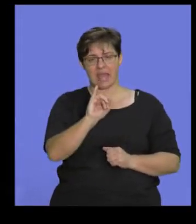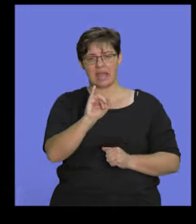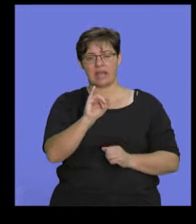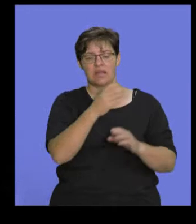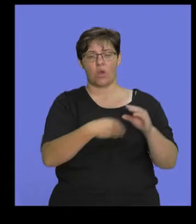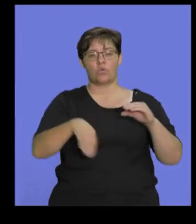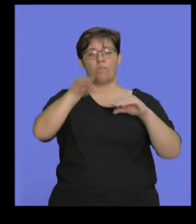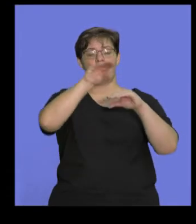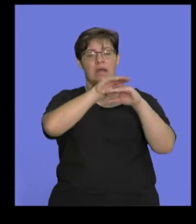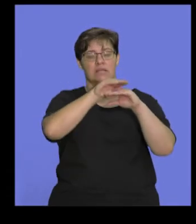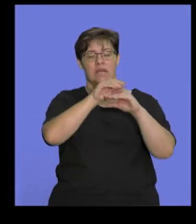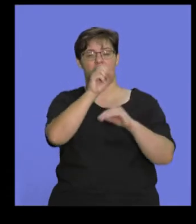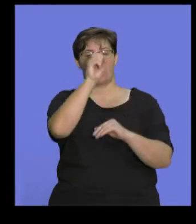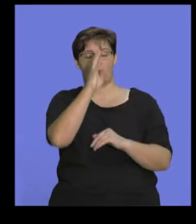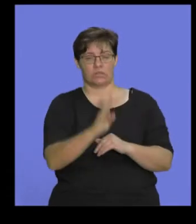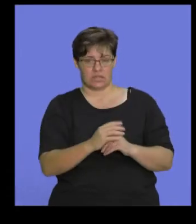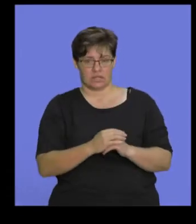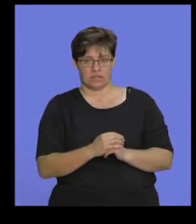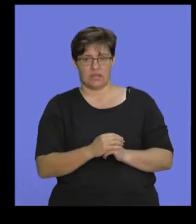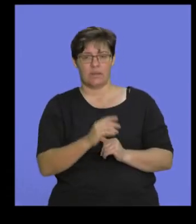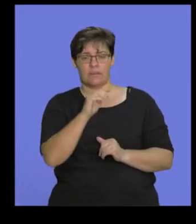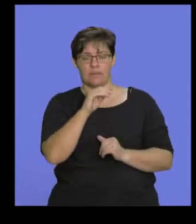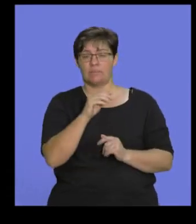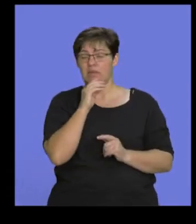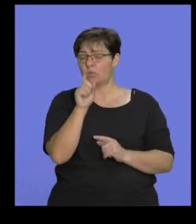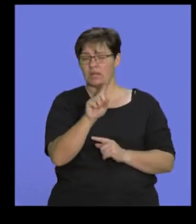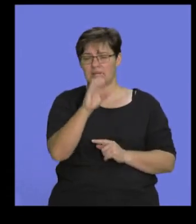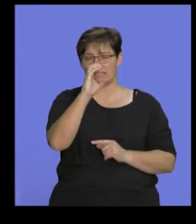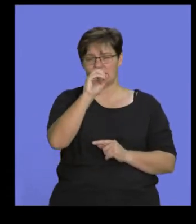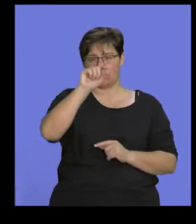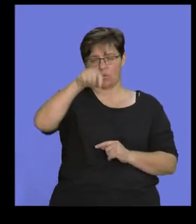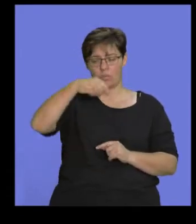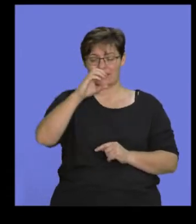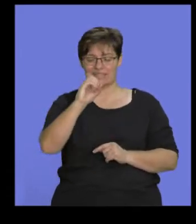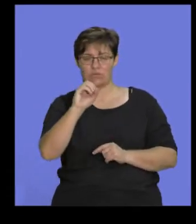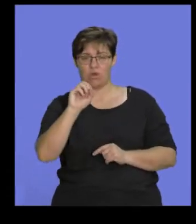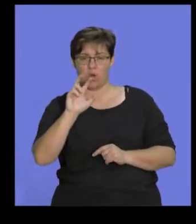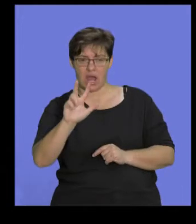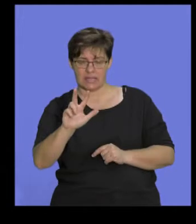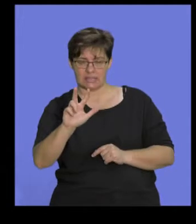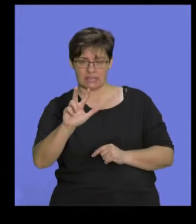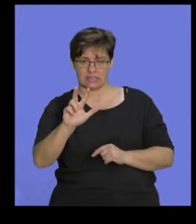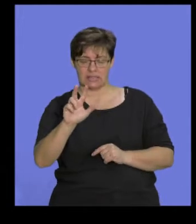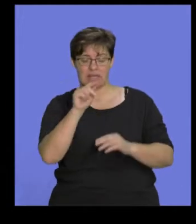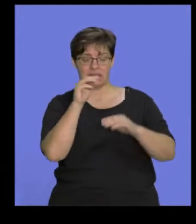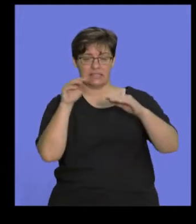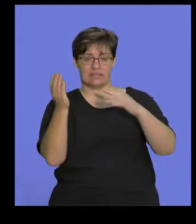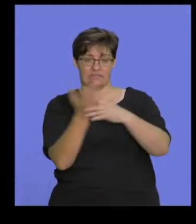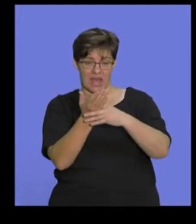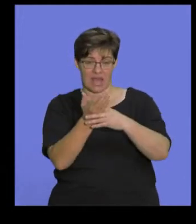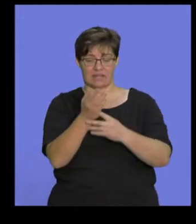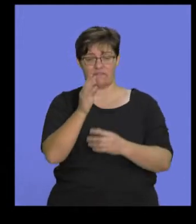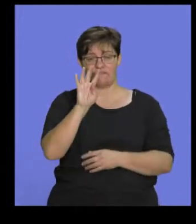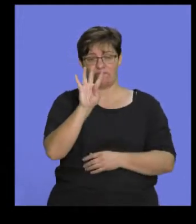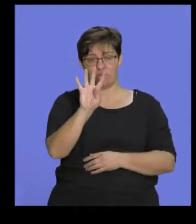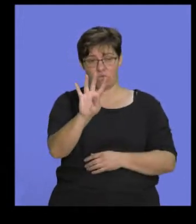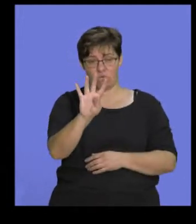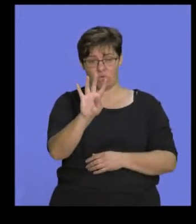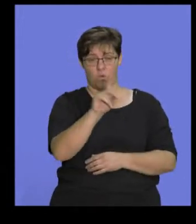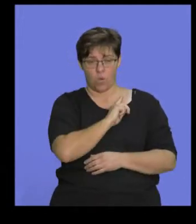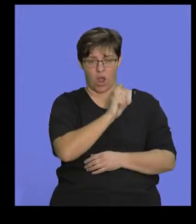Our I now is compounded quarterly, so it means it's going to be 0.08 divided by 4,